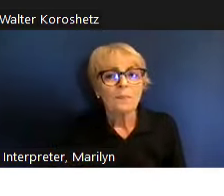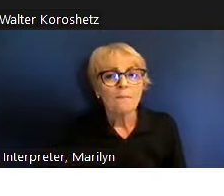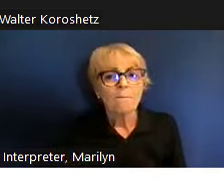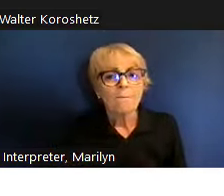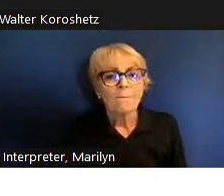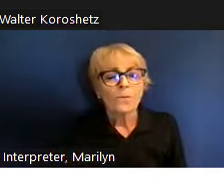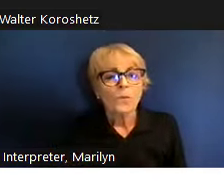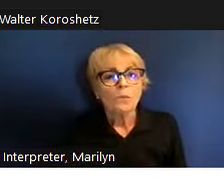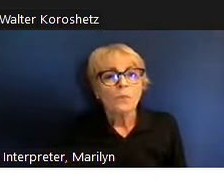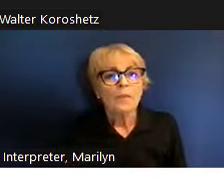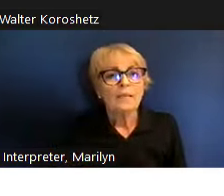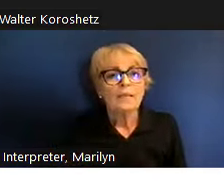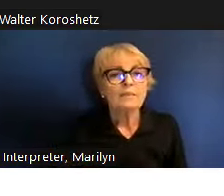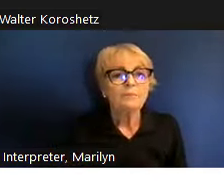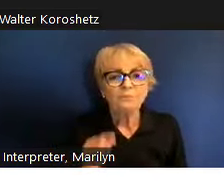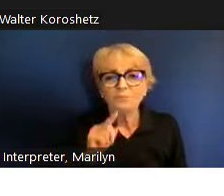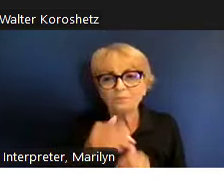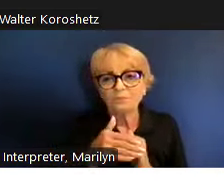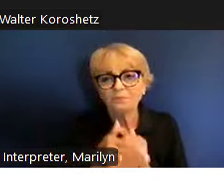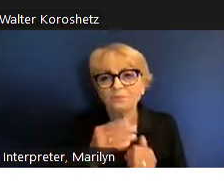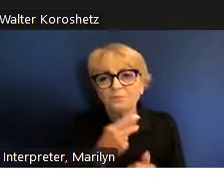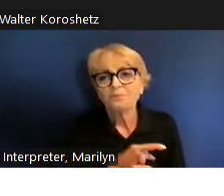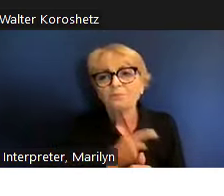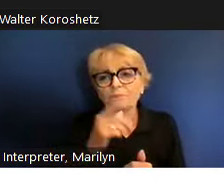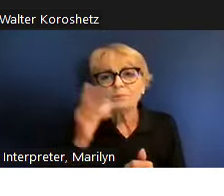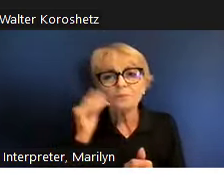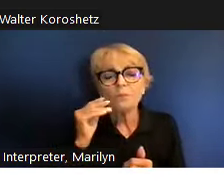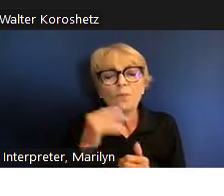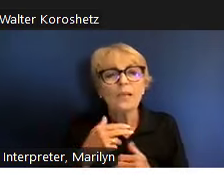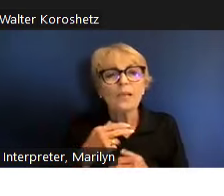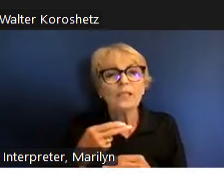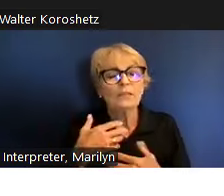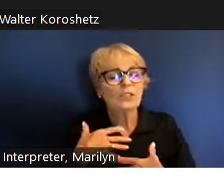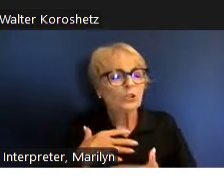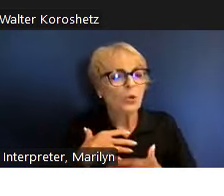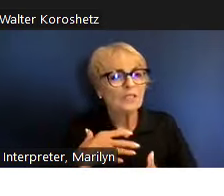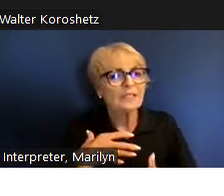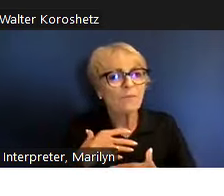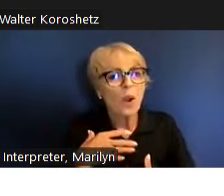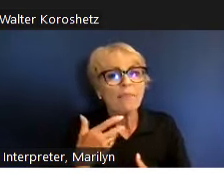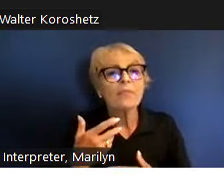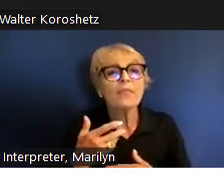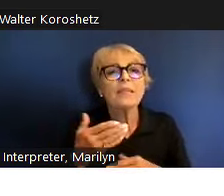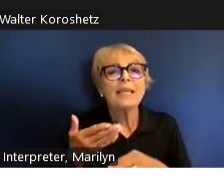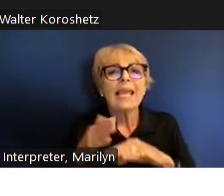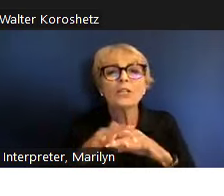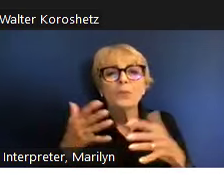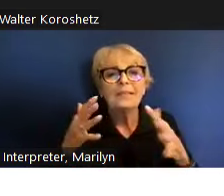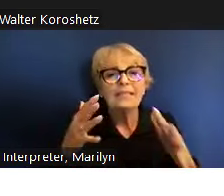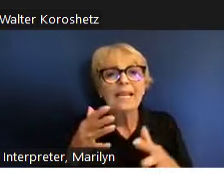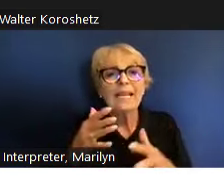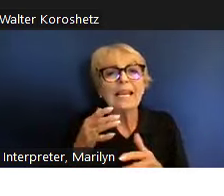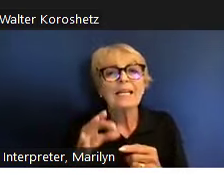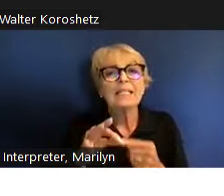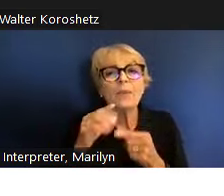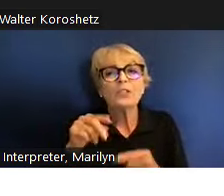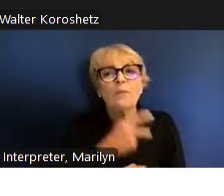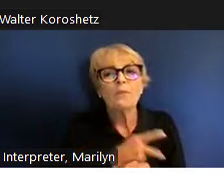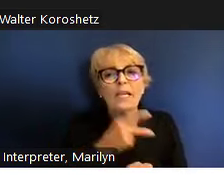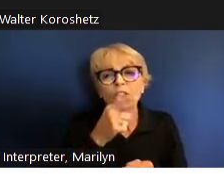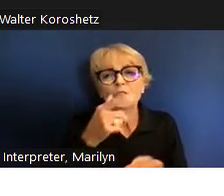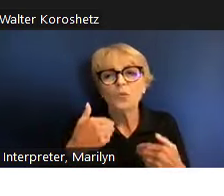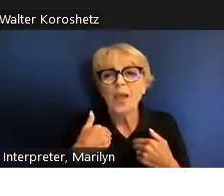This concept is really helpful for patients that experience shortness of breath, increase in anxiety, and especially patients that had a period of